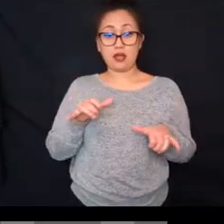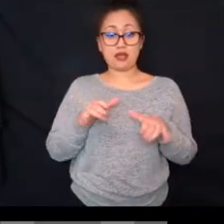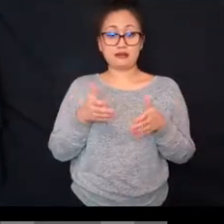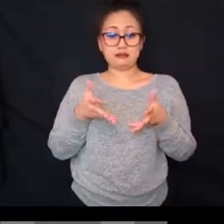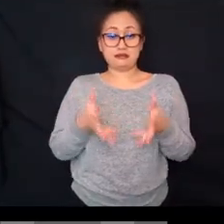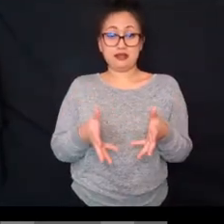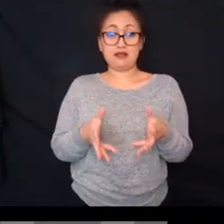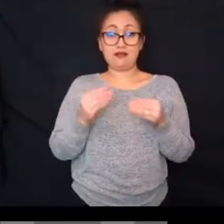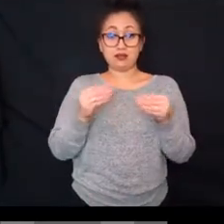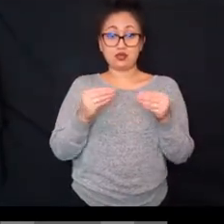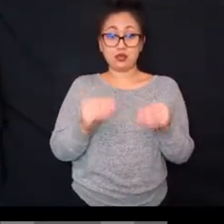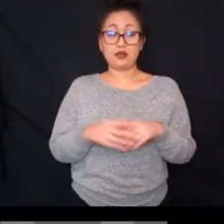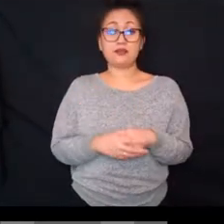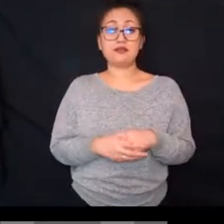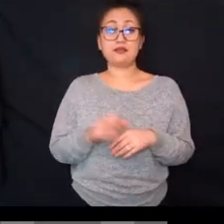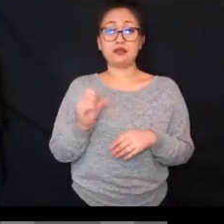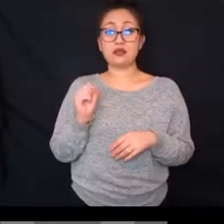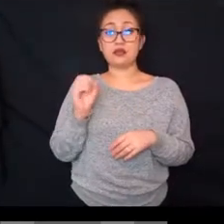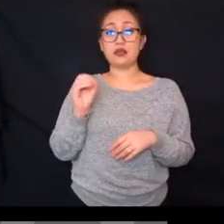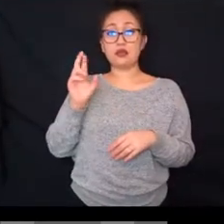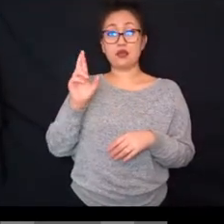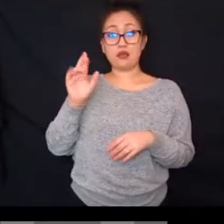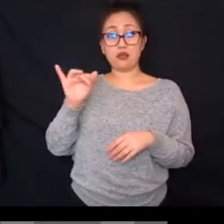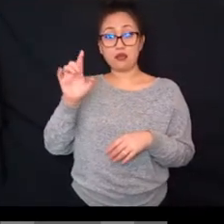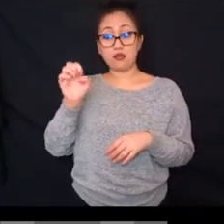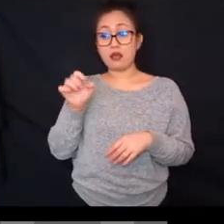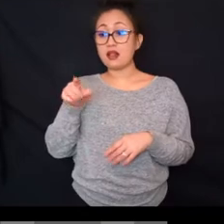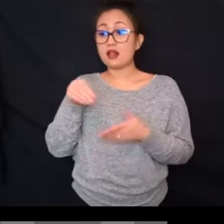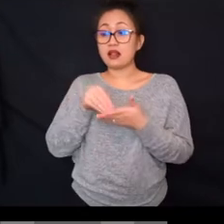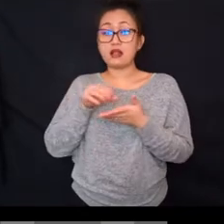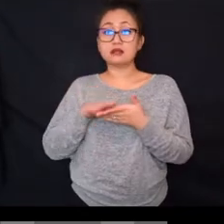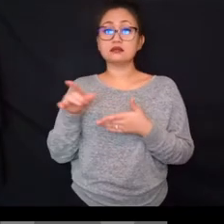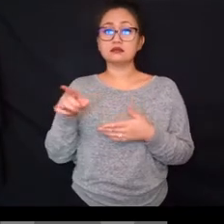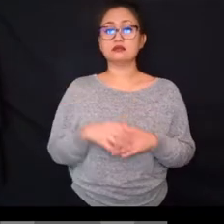So Riley's going to record that down for us.